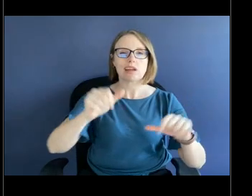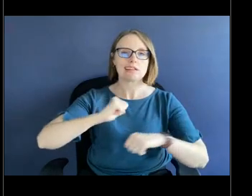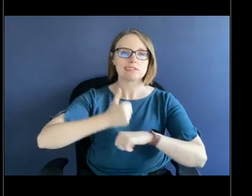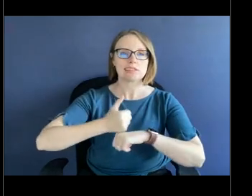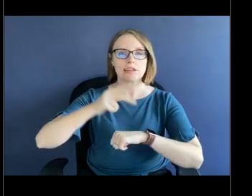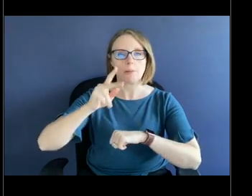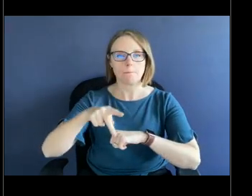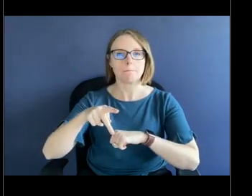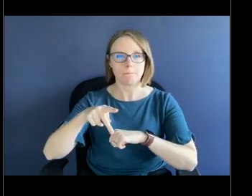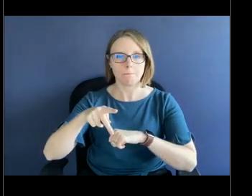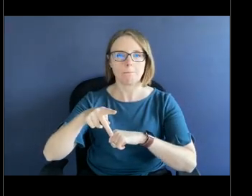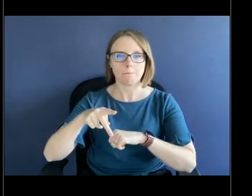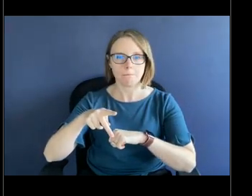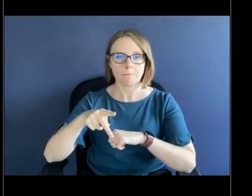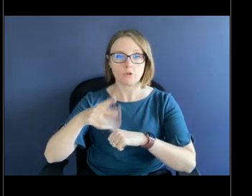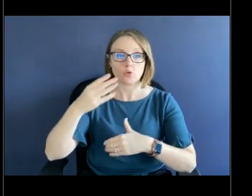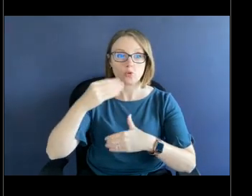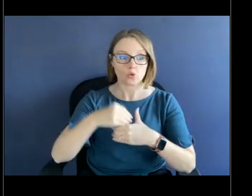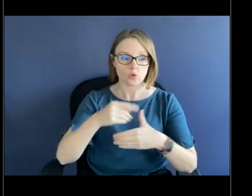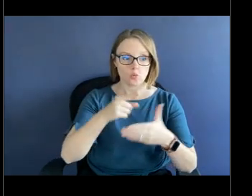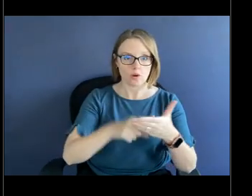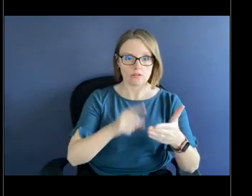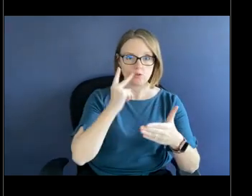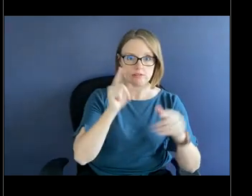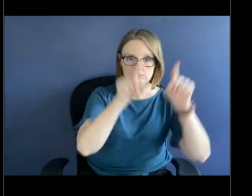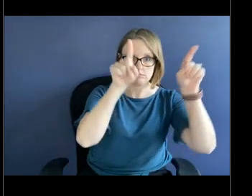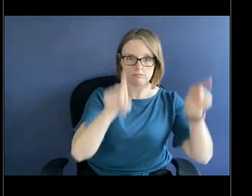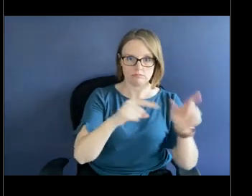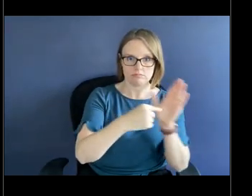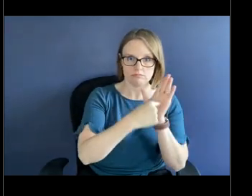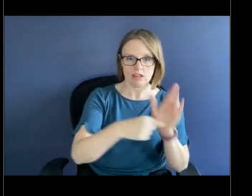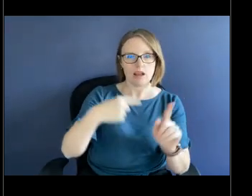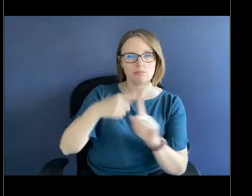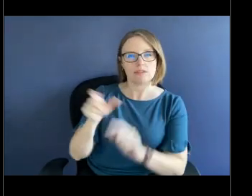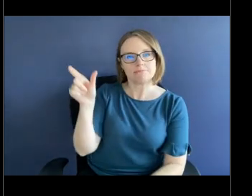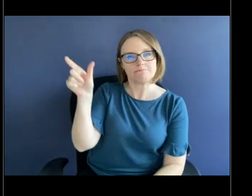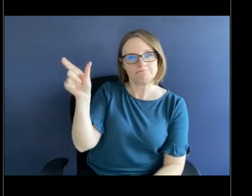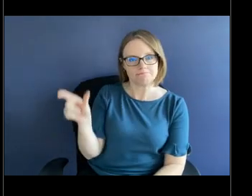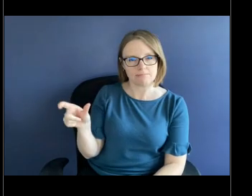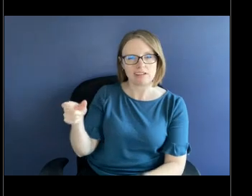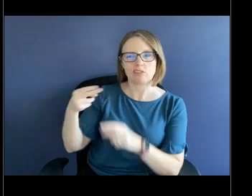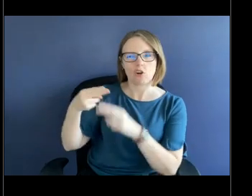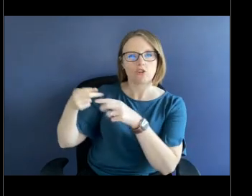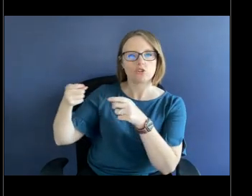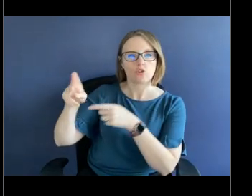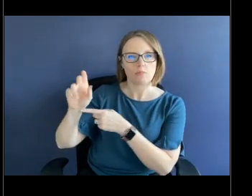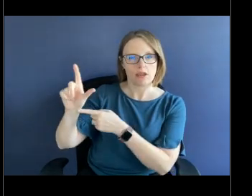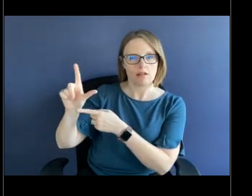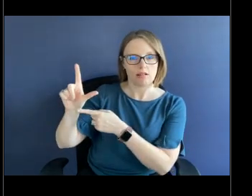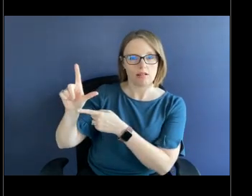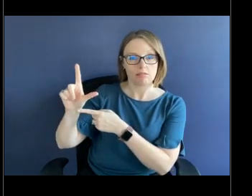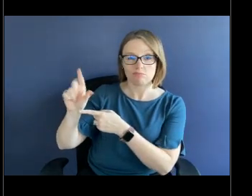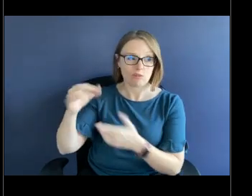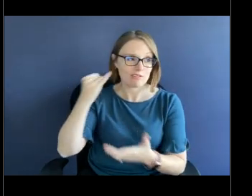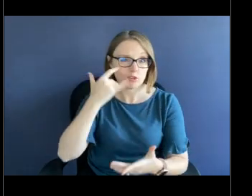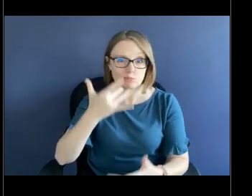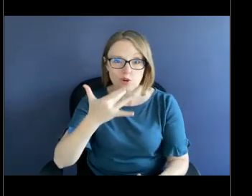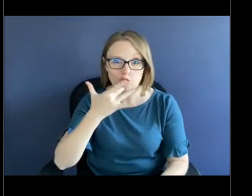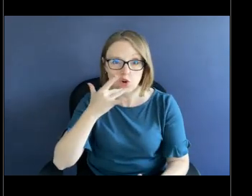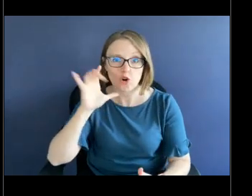the screen that is being shared and the GoToWebinar control panel, or you can move the